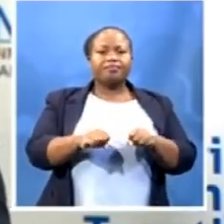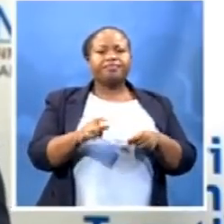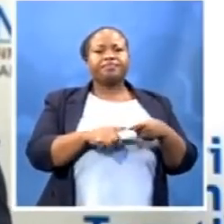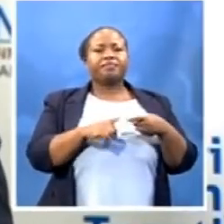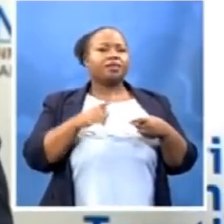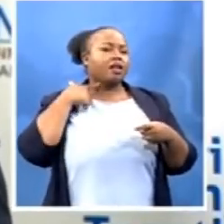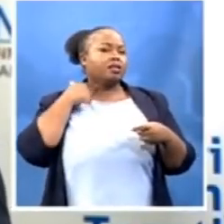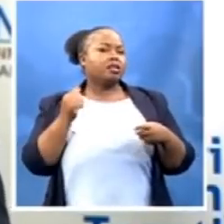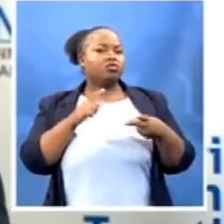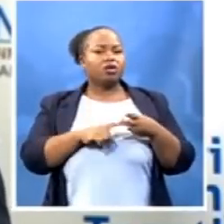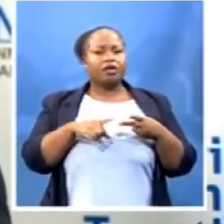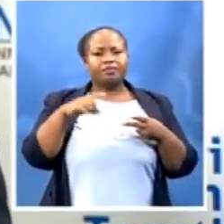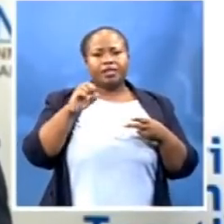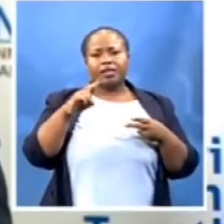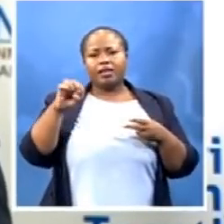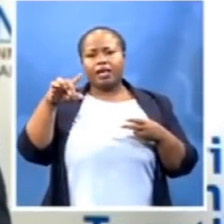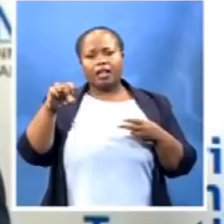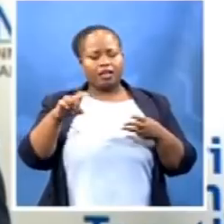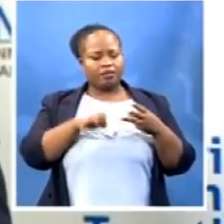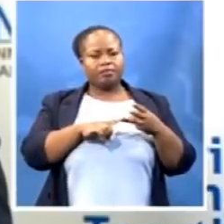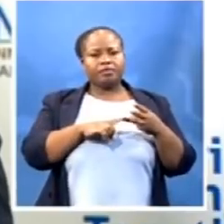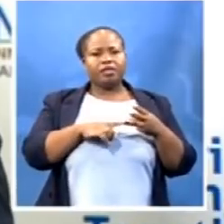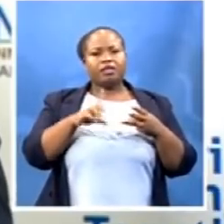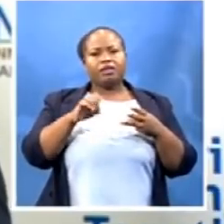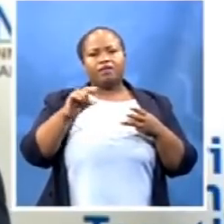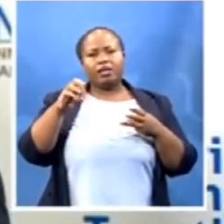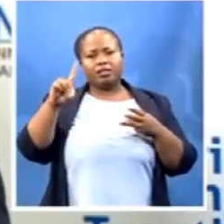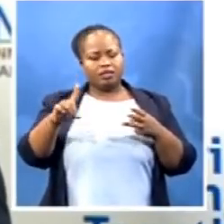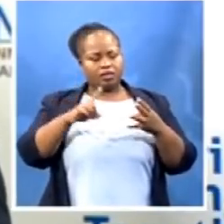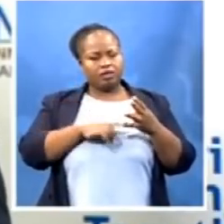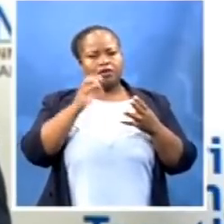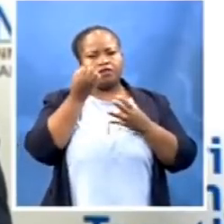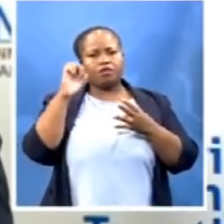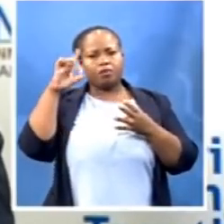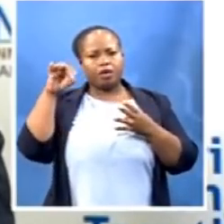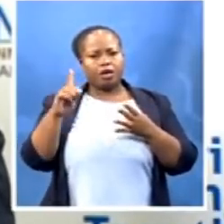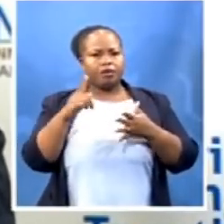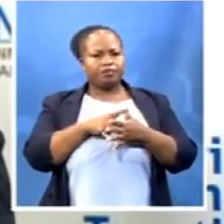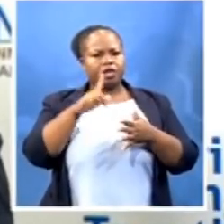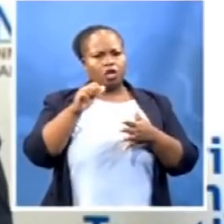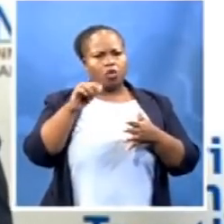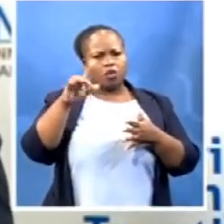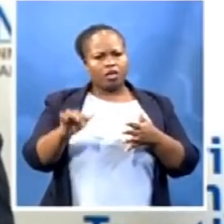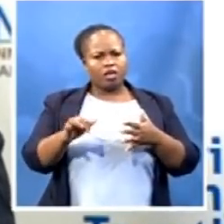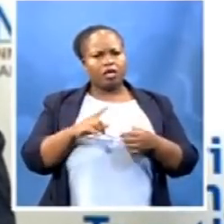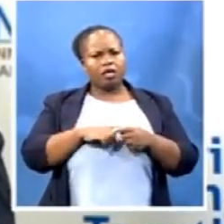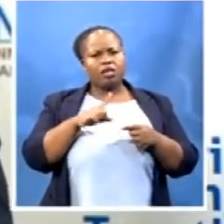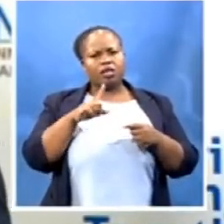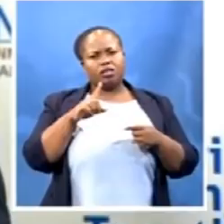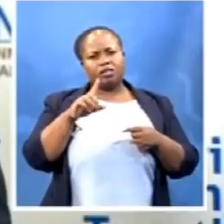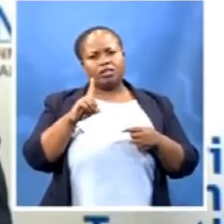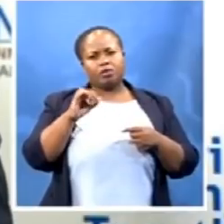Daveland, Freedom Park and Lowly, Diepsloot and Rudeport, amongst others. Whilst in Tshwane, there's been